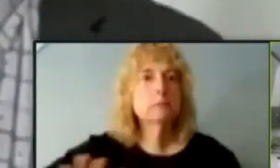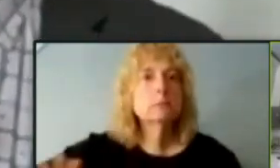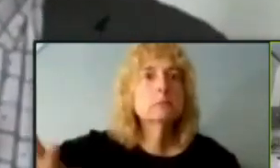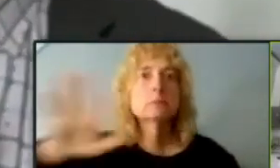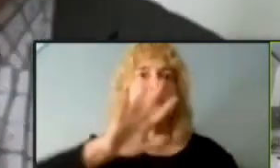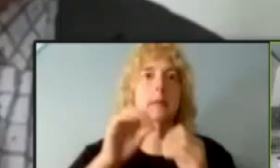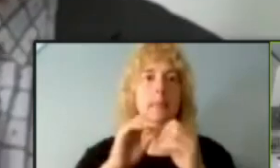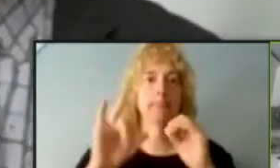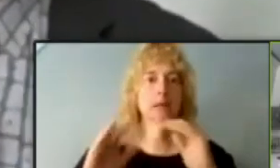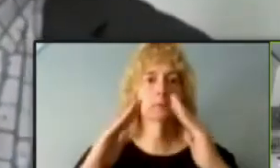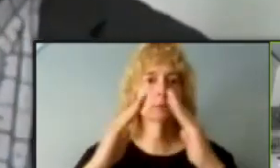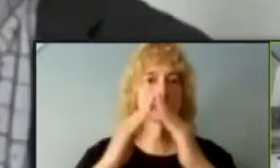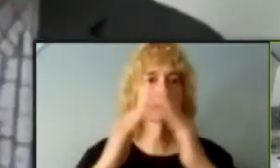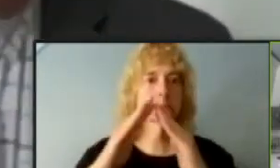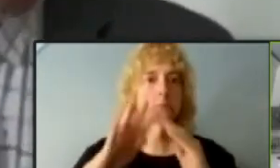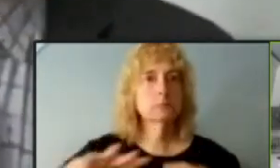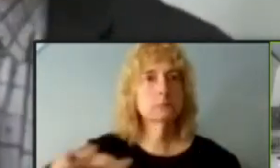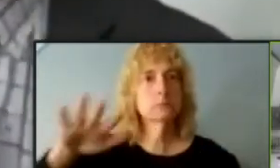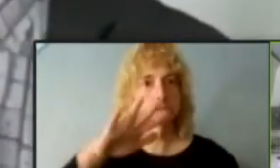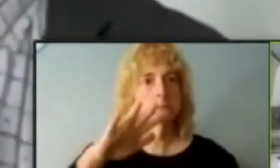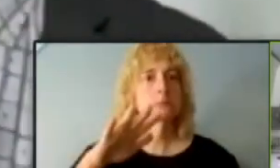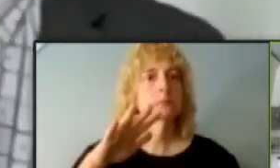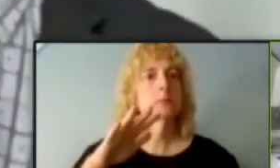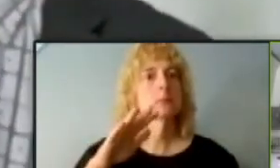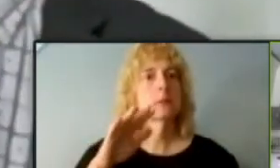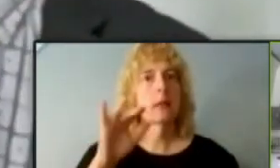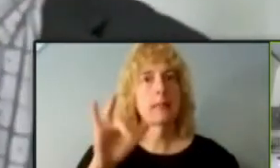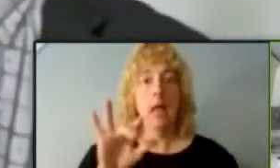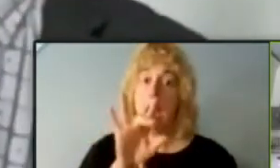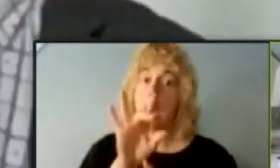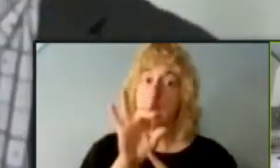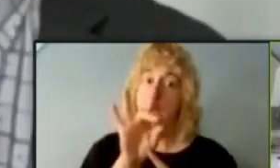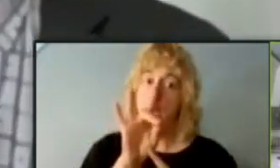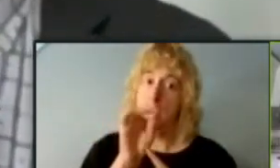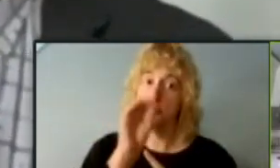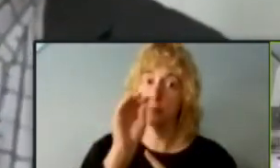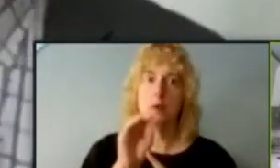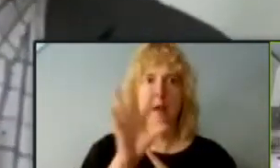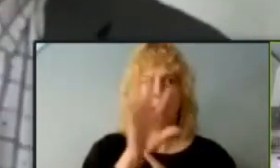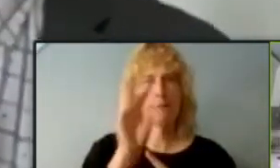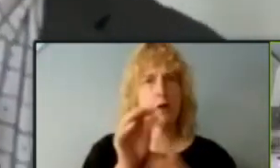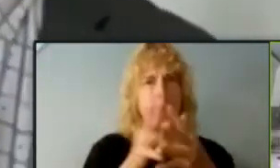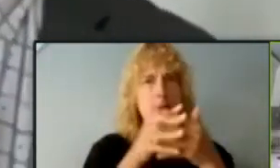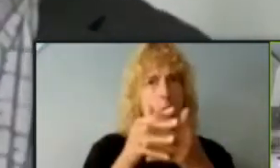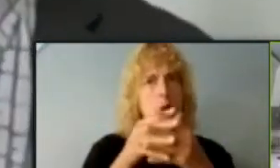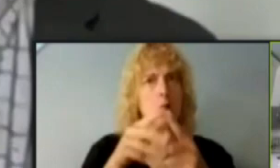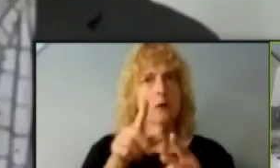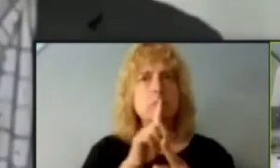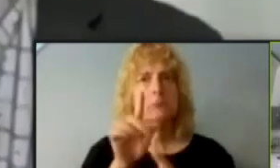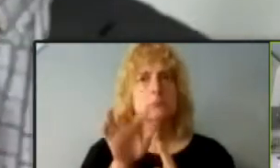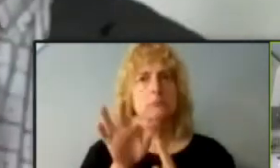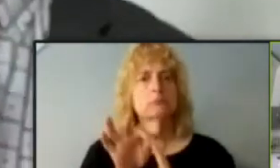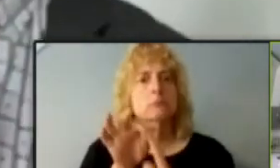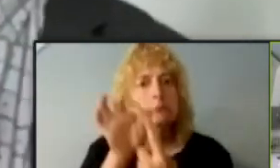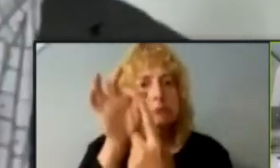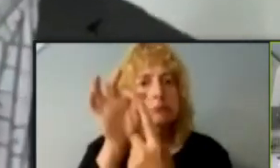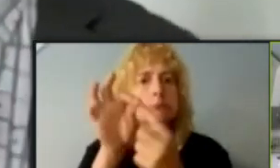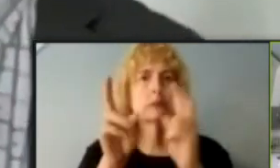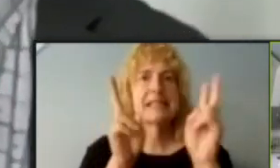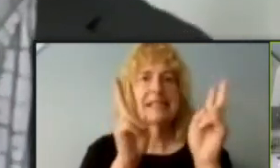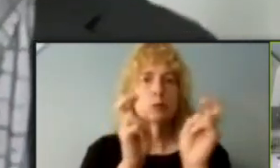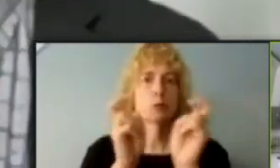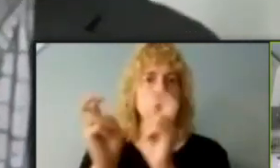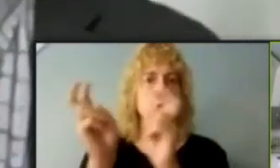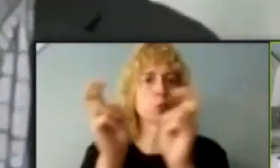city in which it exists. That's 80% African-American. There are unique issues that confront the